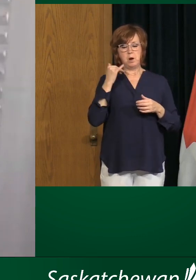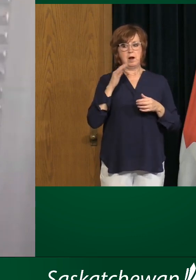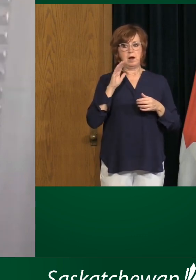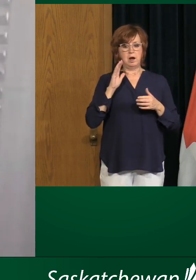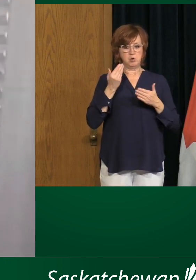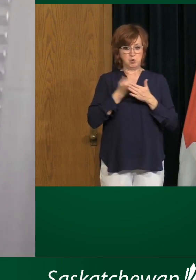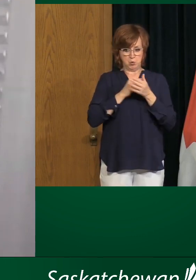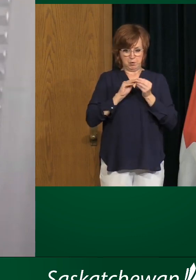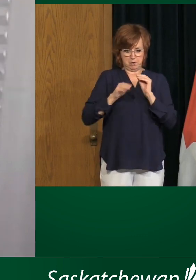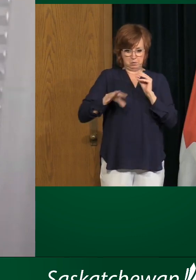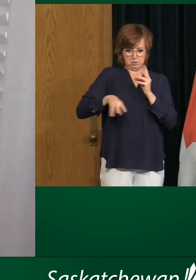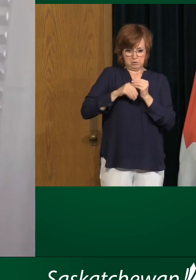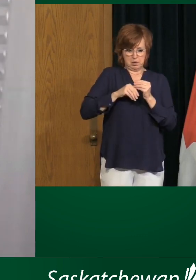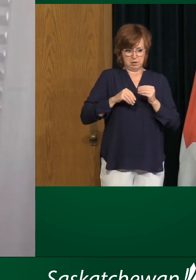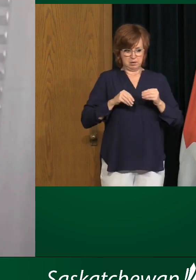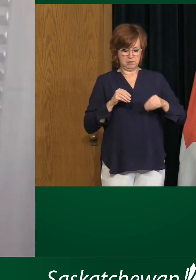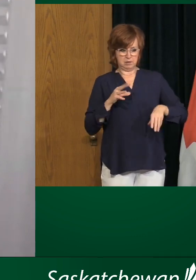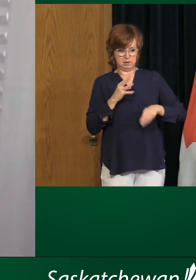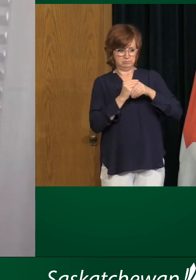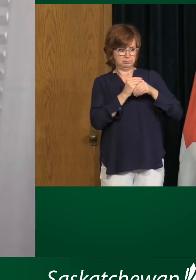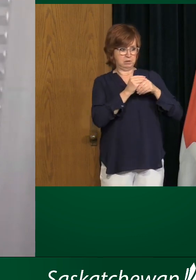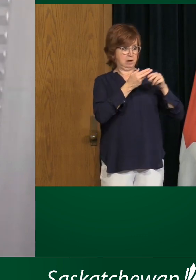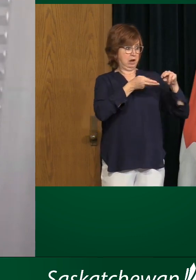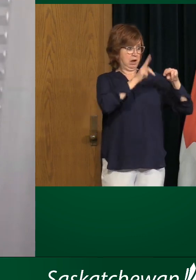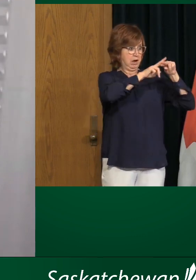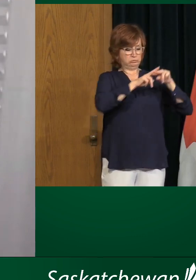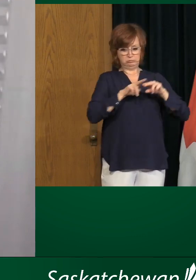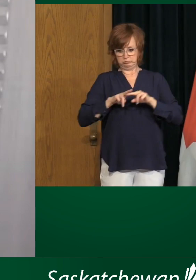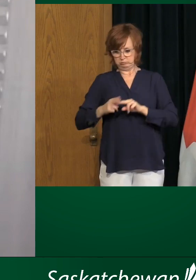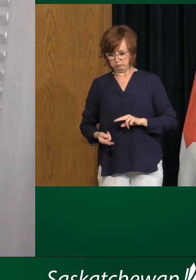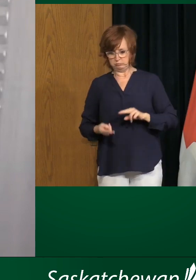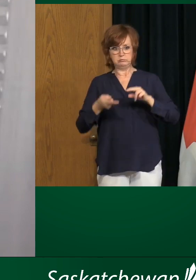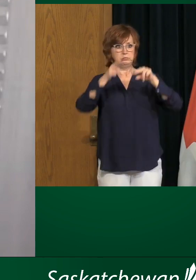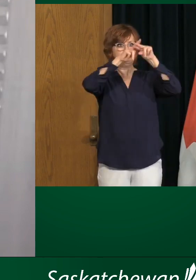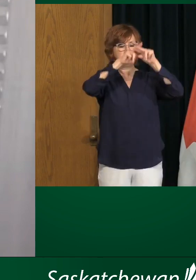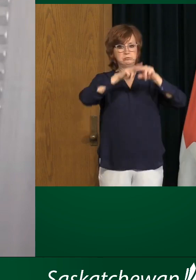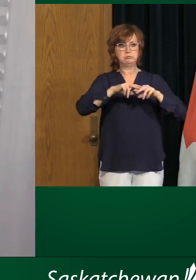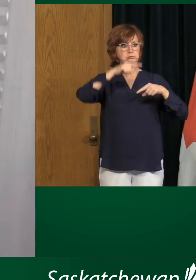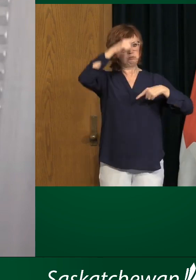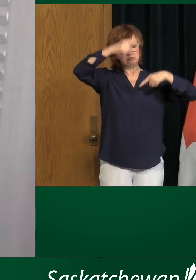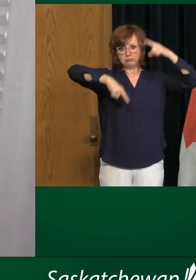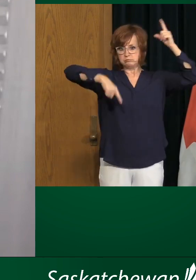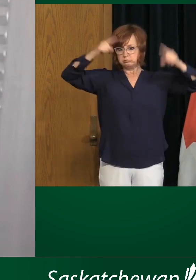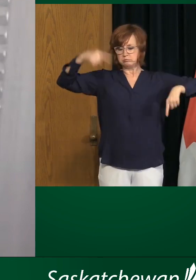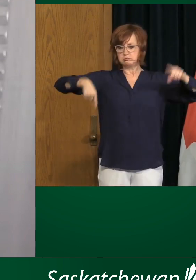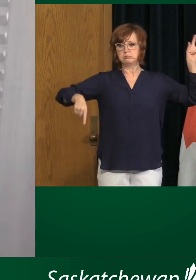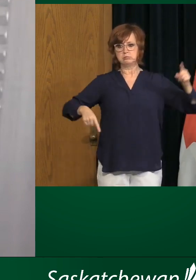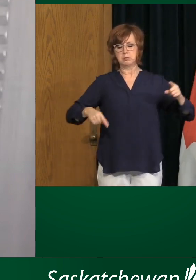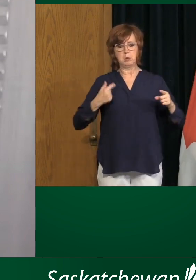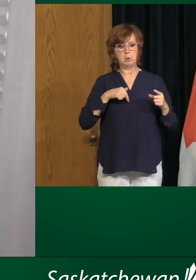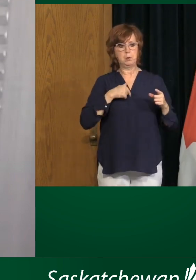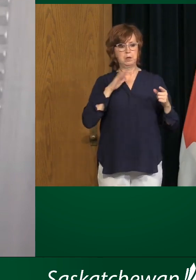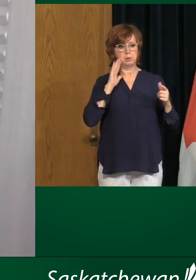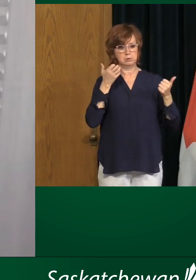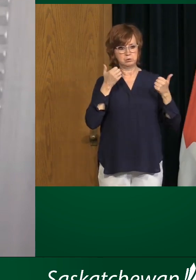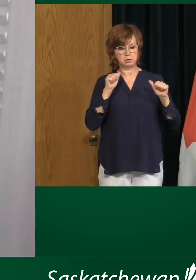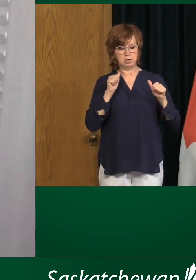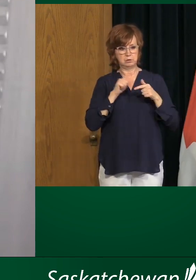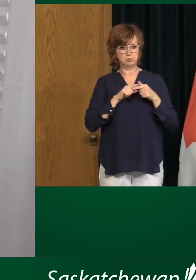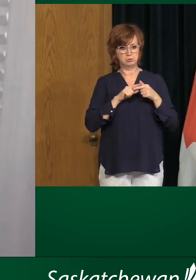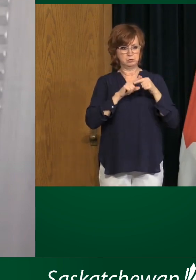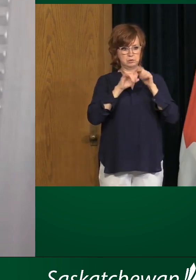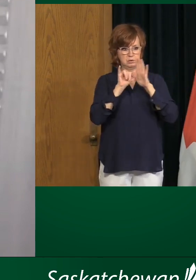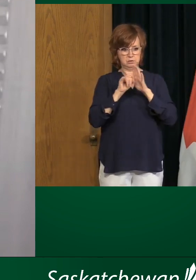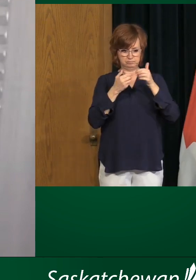these areas, while we can measure what's happening, the current underlying situation in these different areas, they're